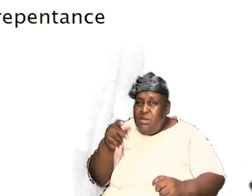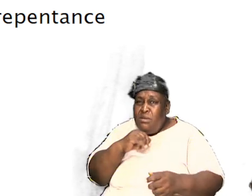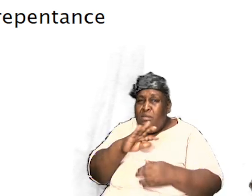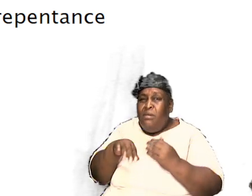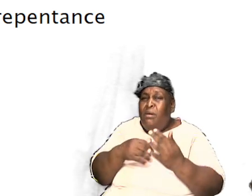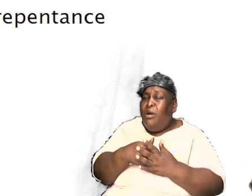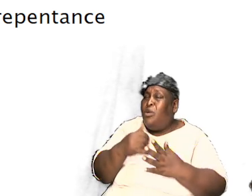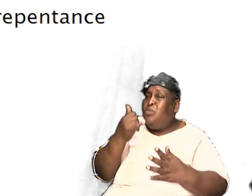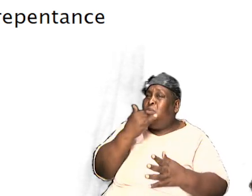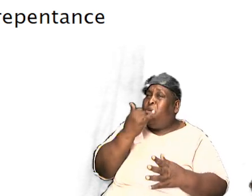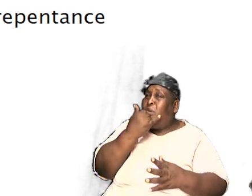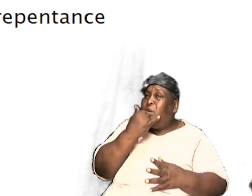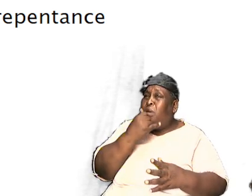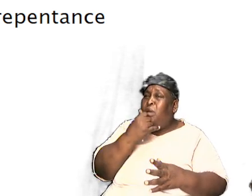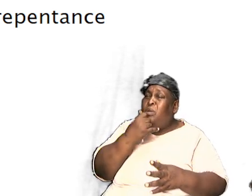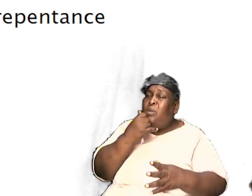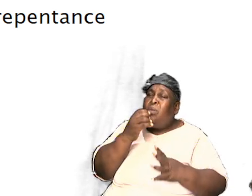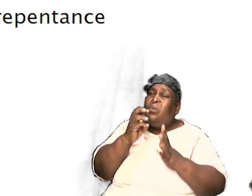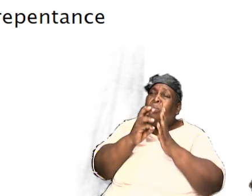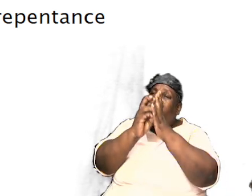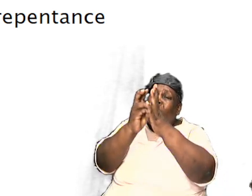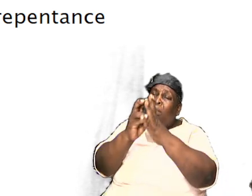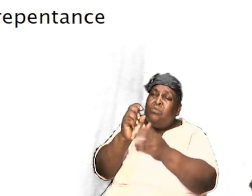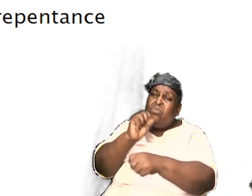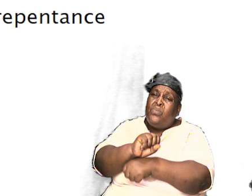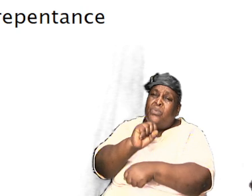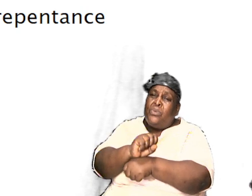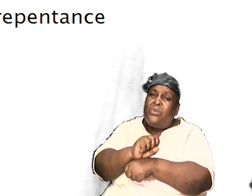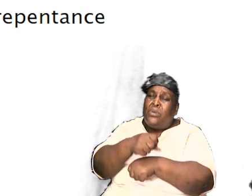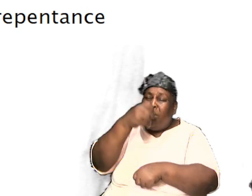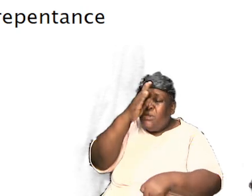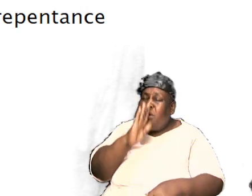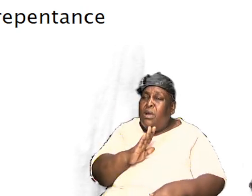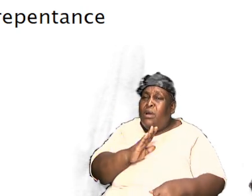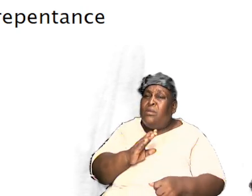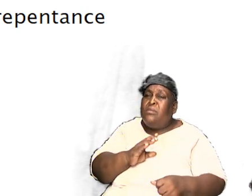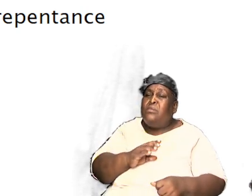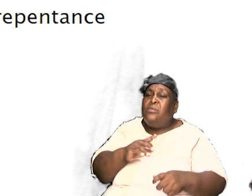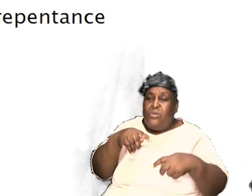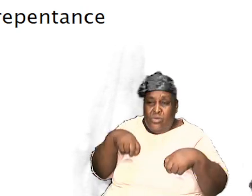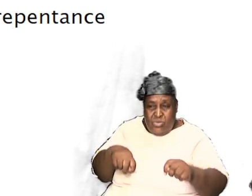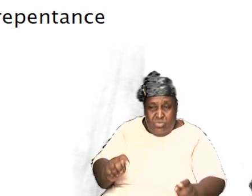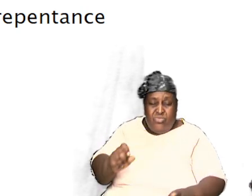work with him. And what God did now, gave him another test.